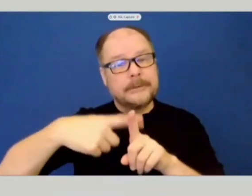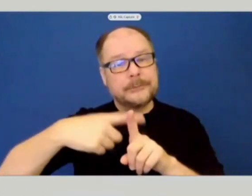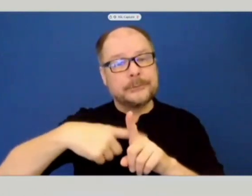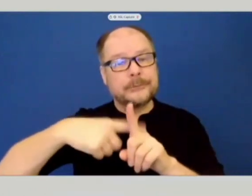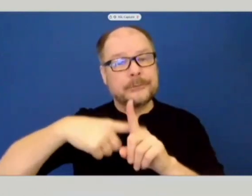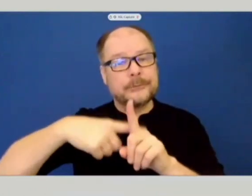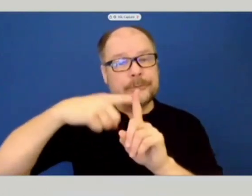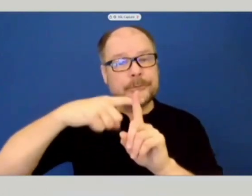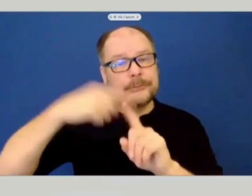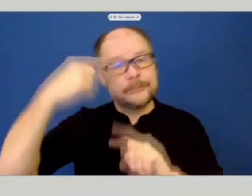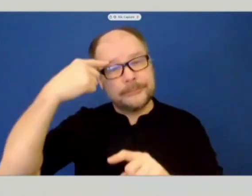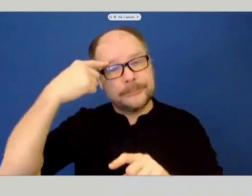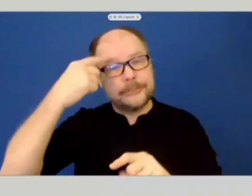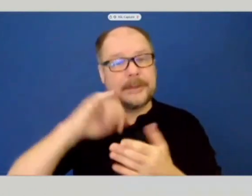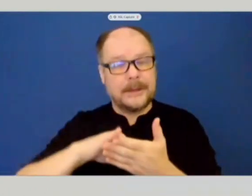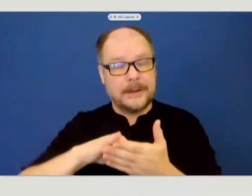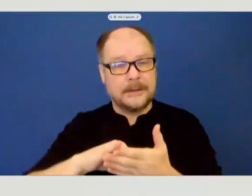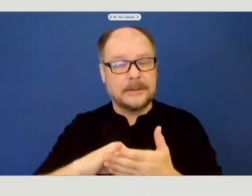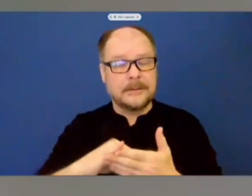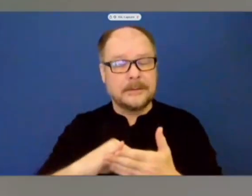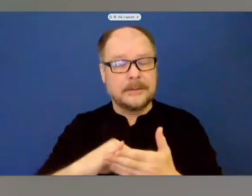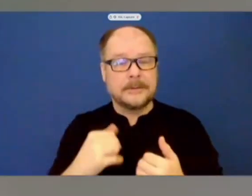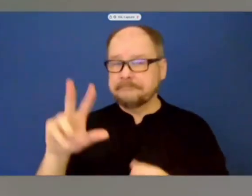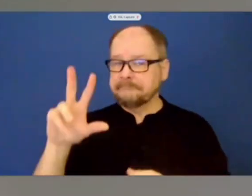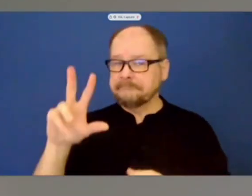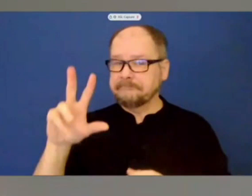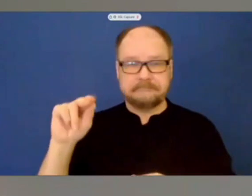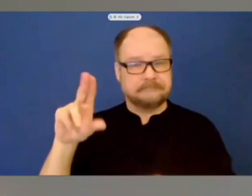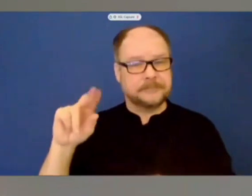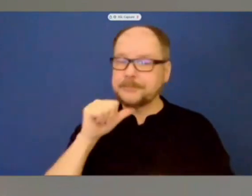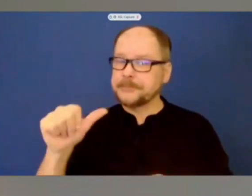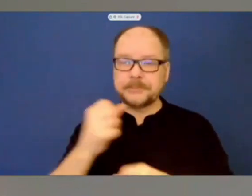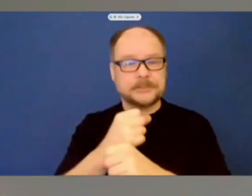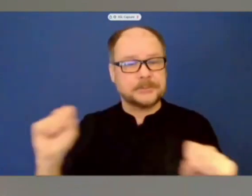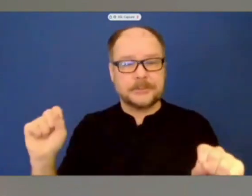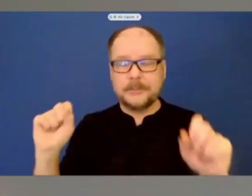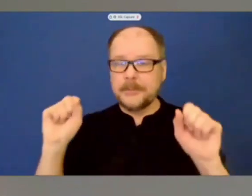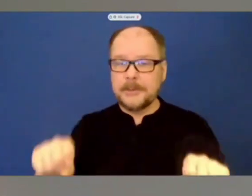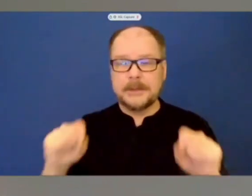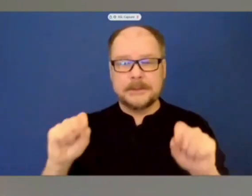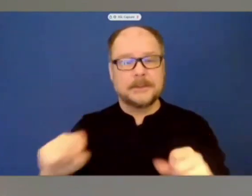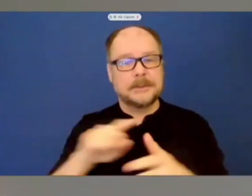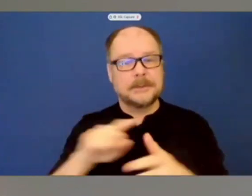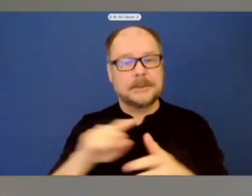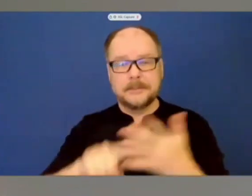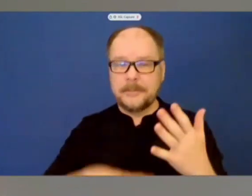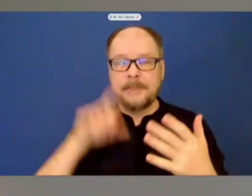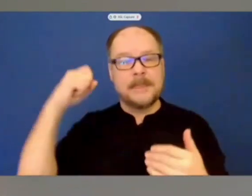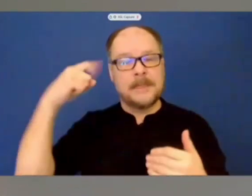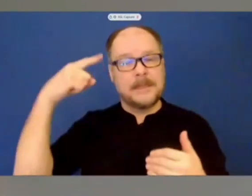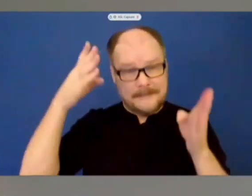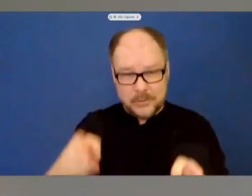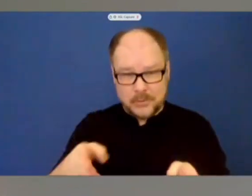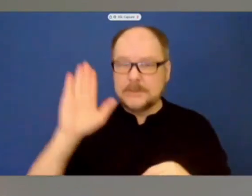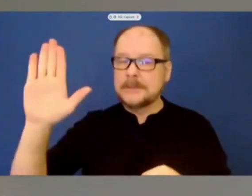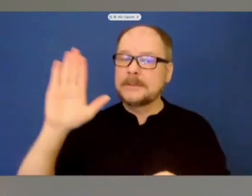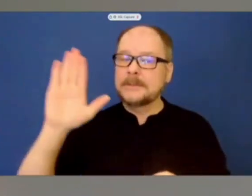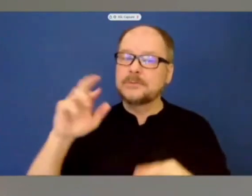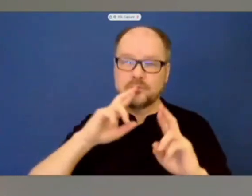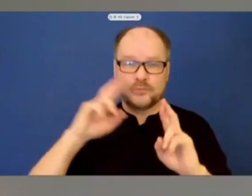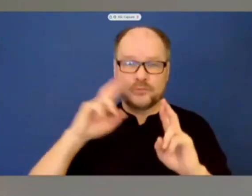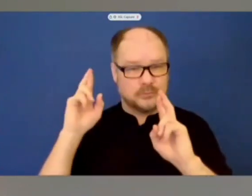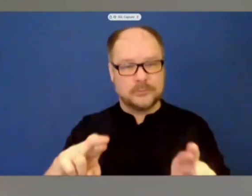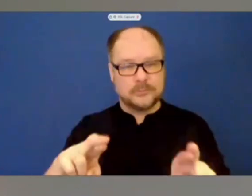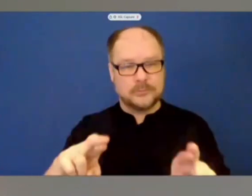I would say no. As you know, the governor's order is still in place, as well as the directives both from the